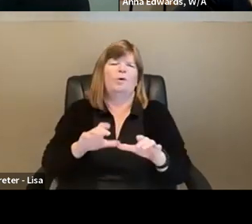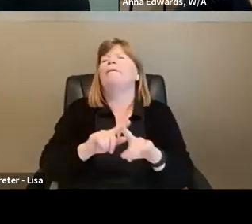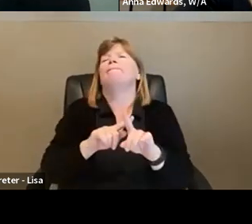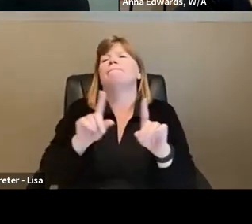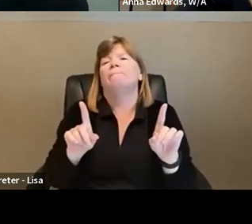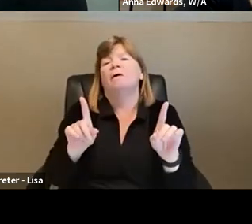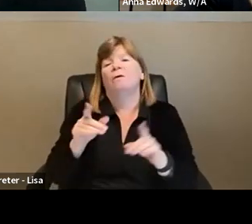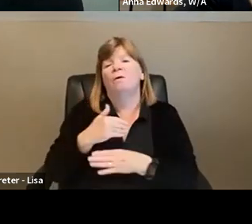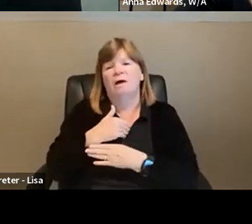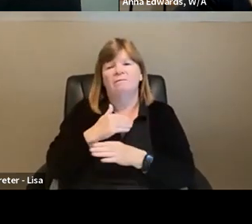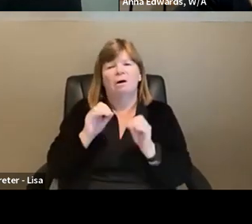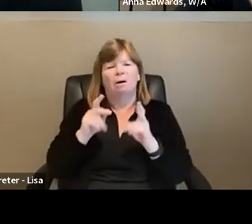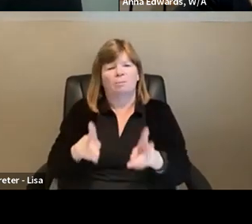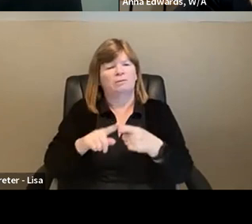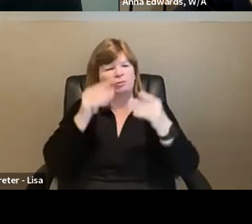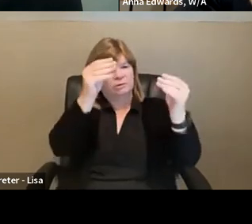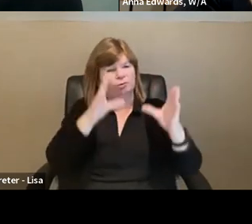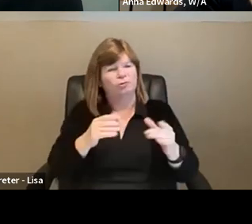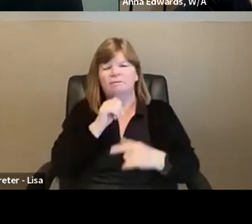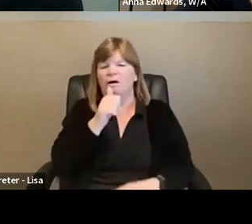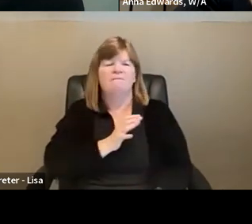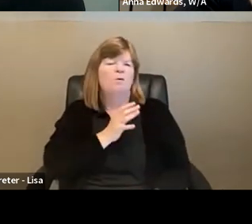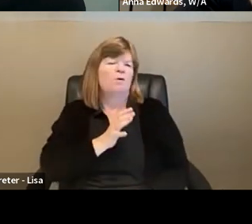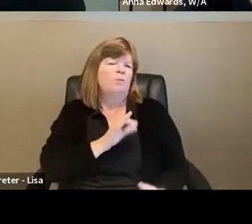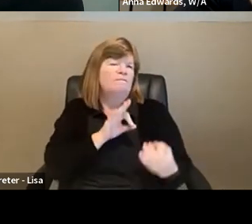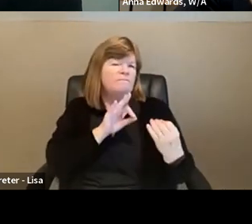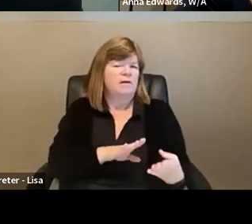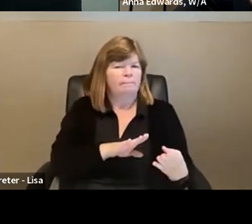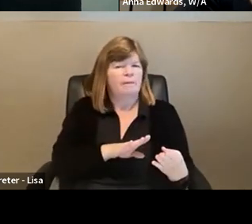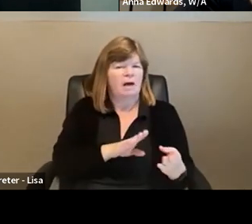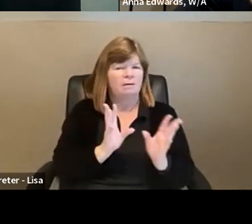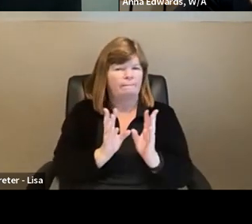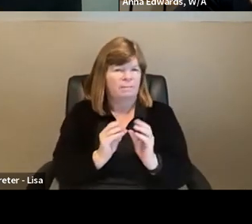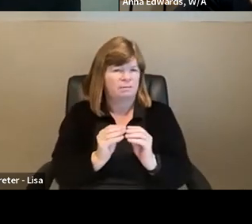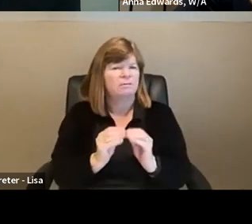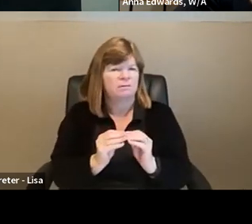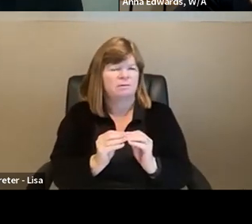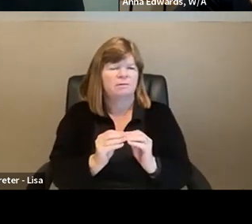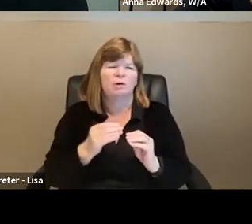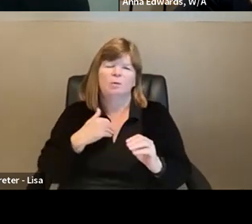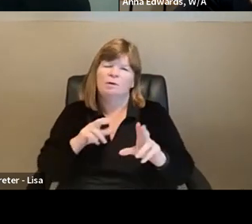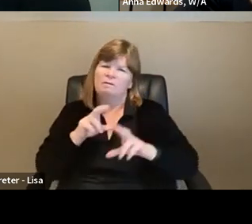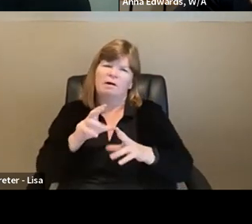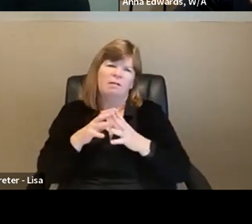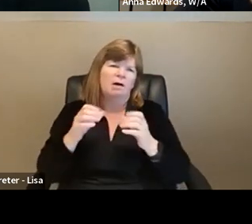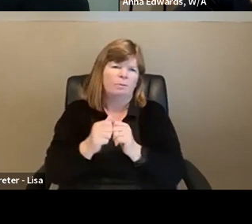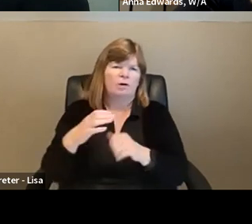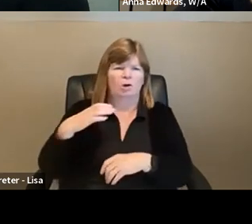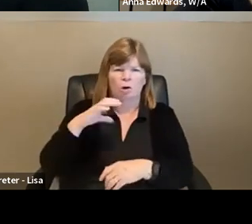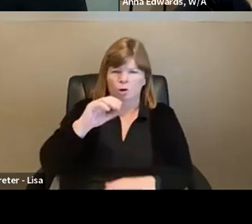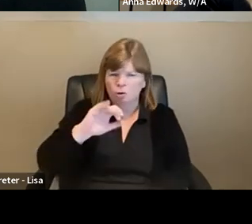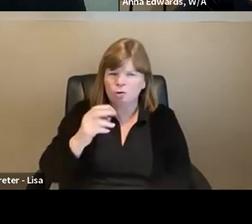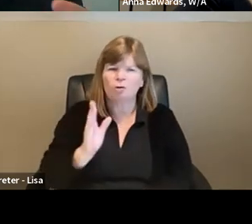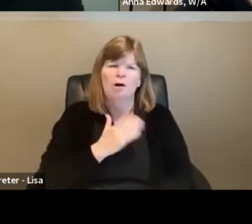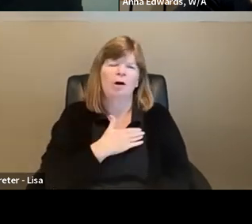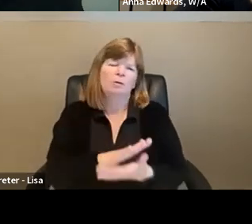have opportunities for teachers to have informal feedback sessions. We invested very heavily in coaches at all of our schools that are